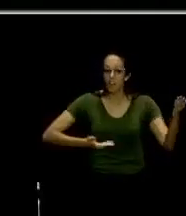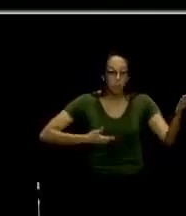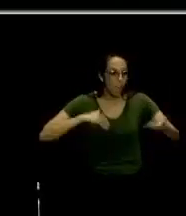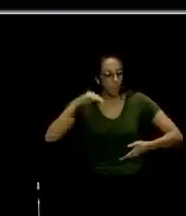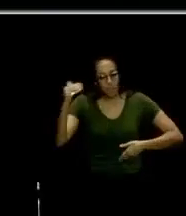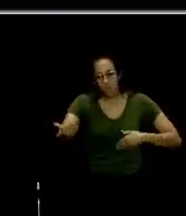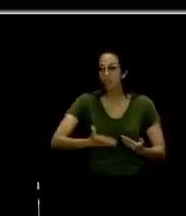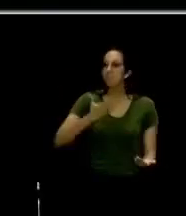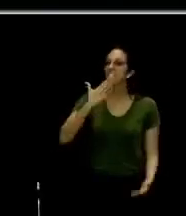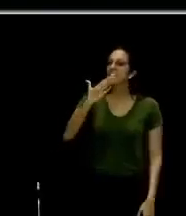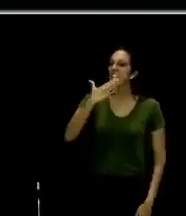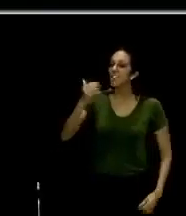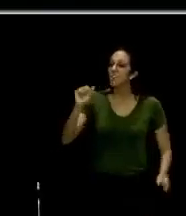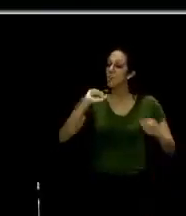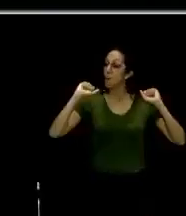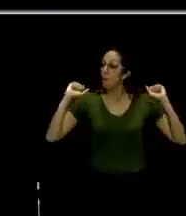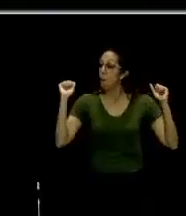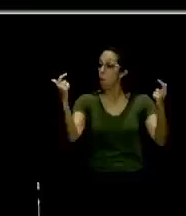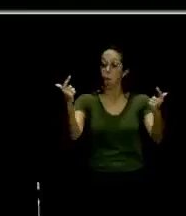Welcome. Thank you all for